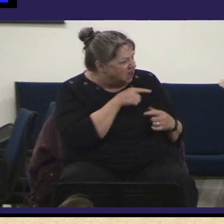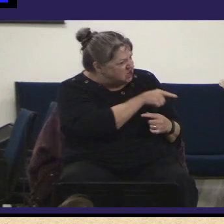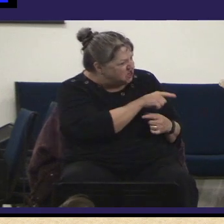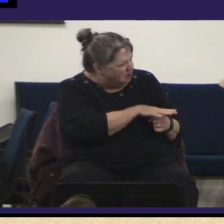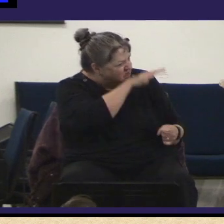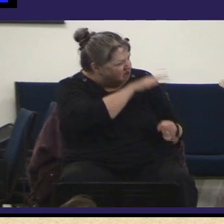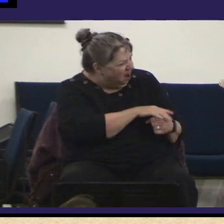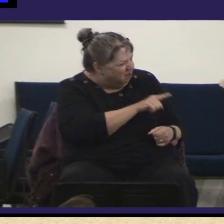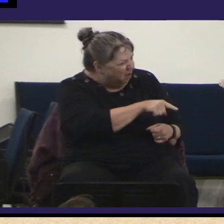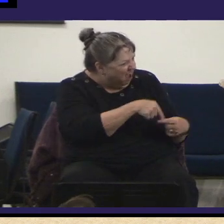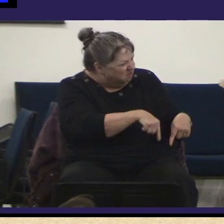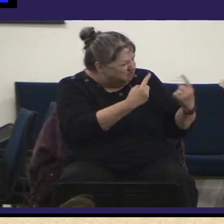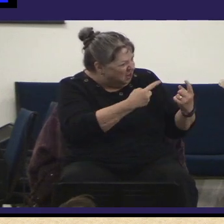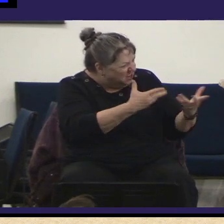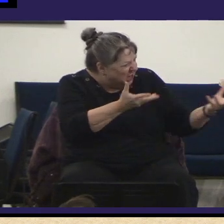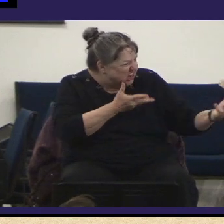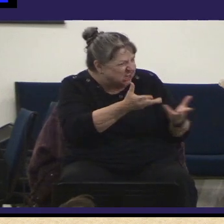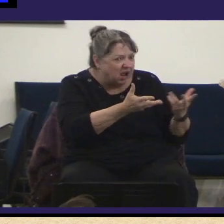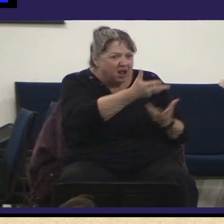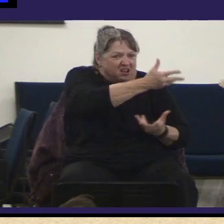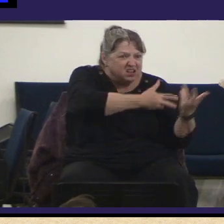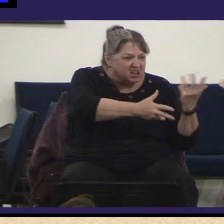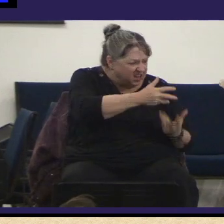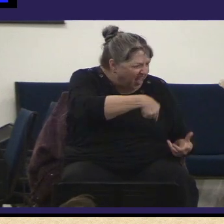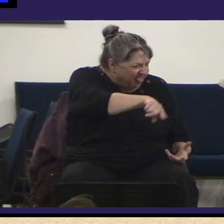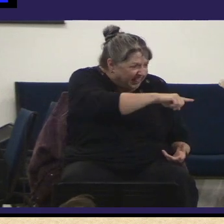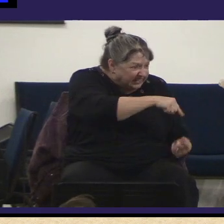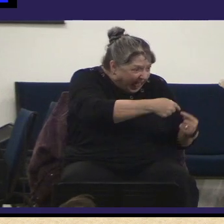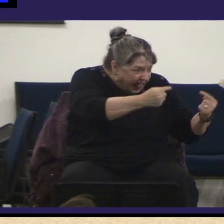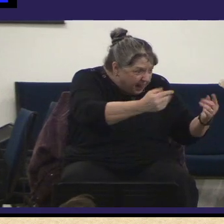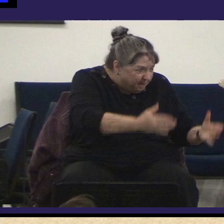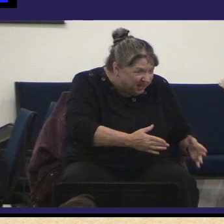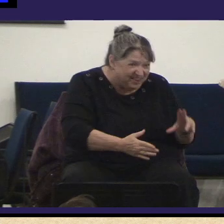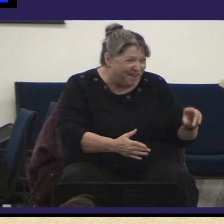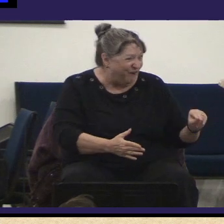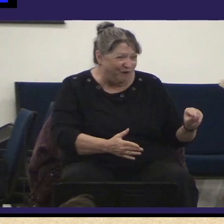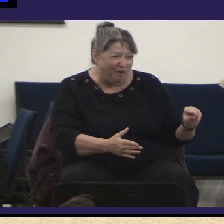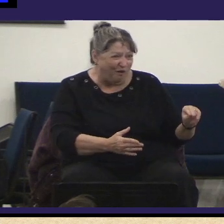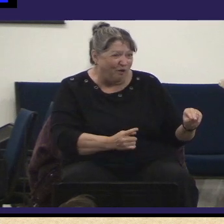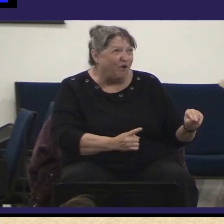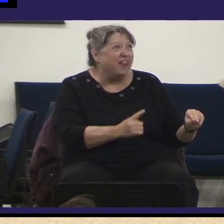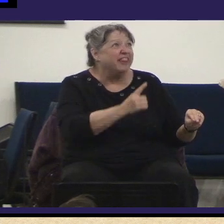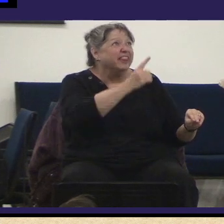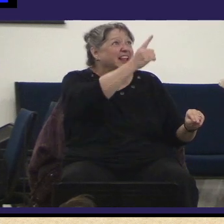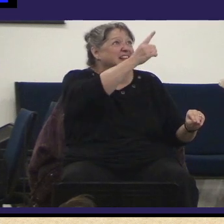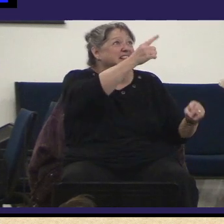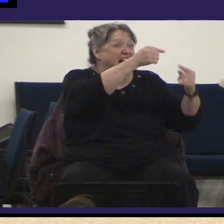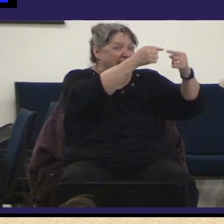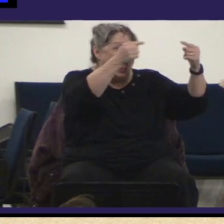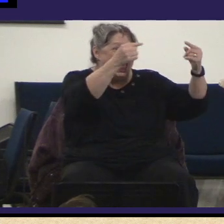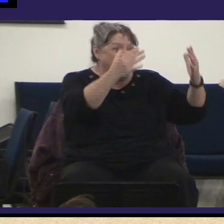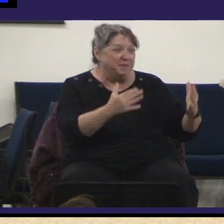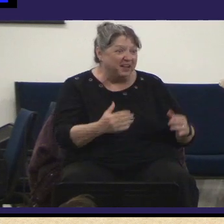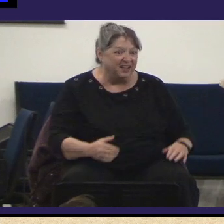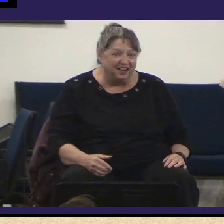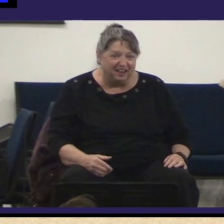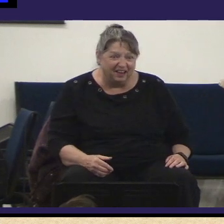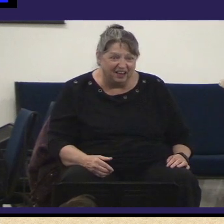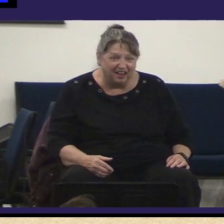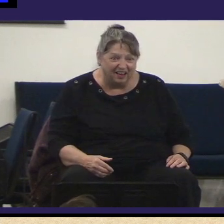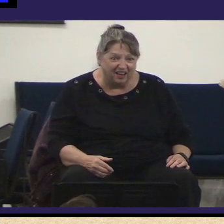this or you forgot to do. And so we're fighting the wrong enemy. We cannot defeat a spiritual force in the physical